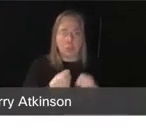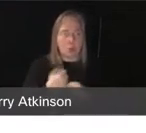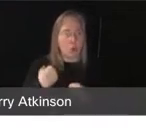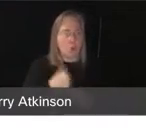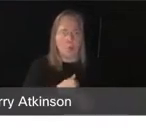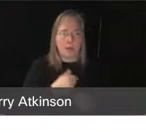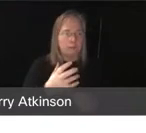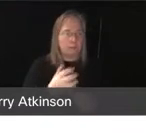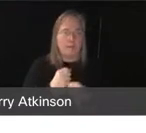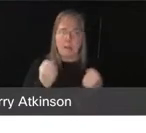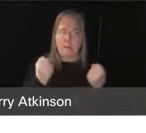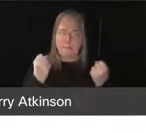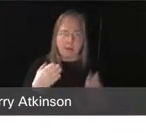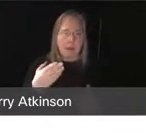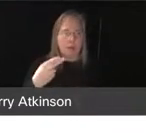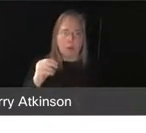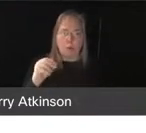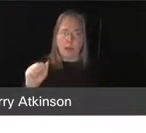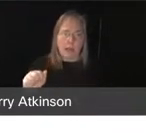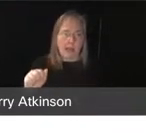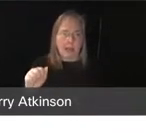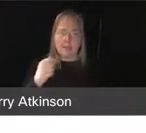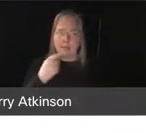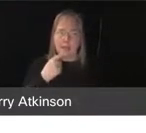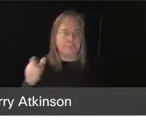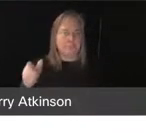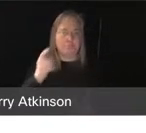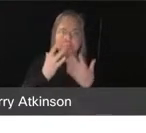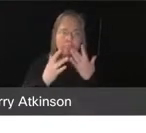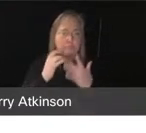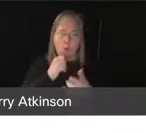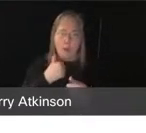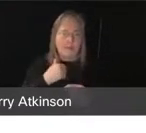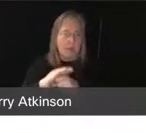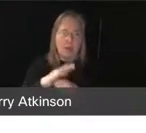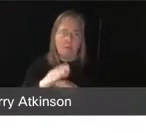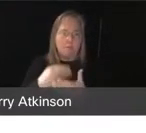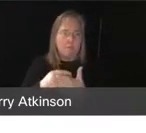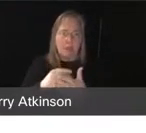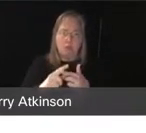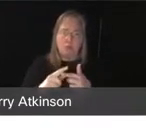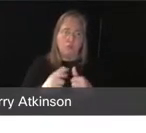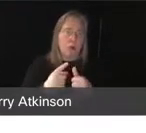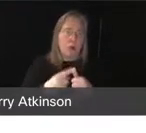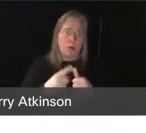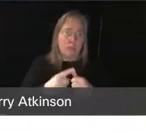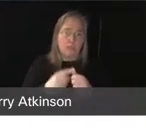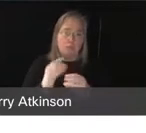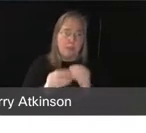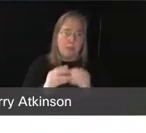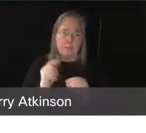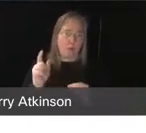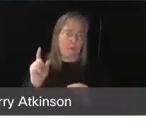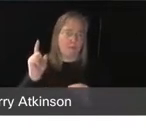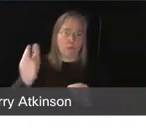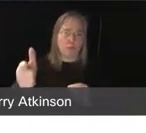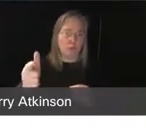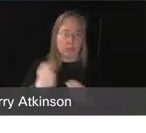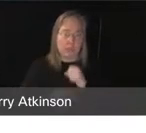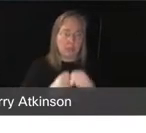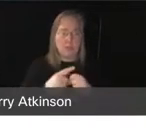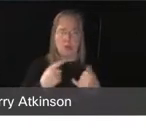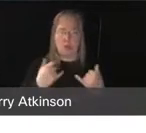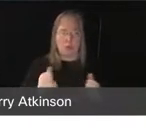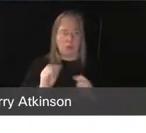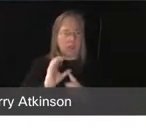homeowners associations saying that they don't have adequate funds. They're going to prioritize the repairs for future years. But at the current condition, they're not